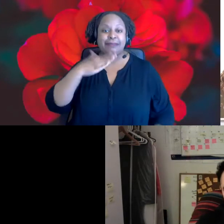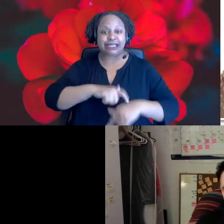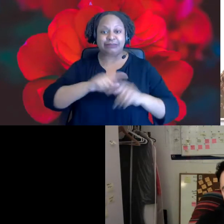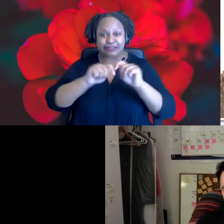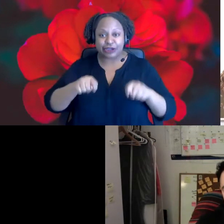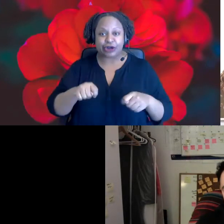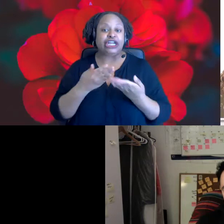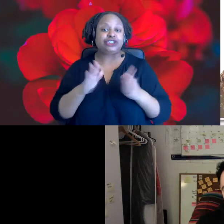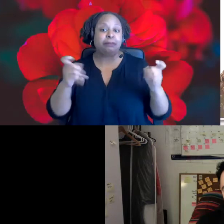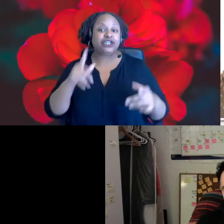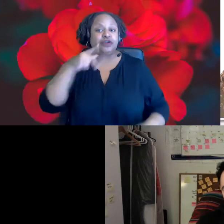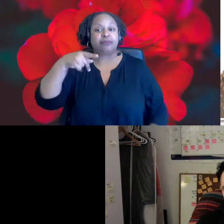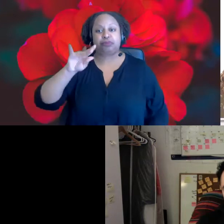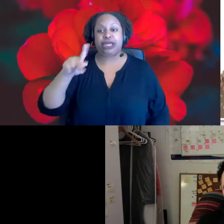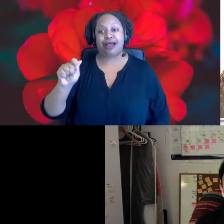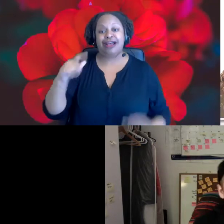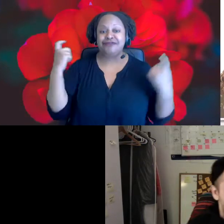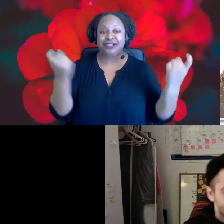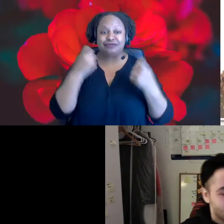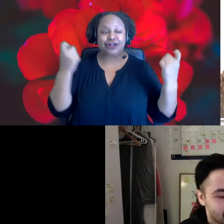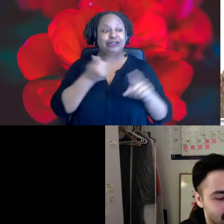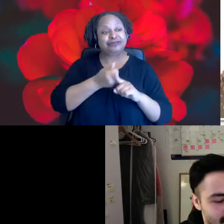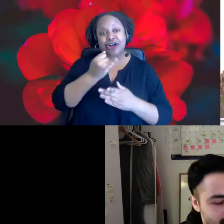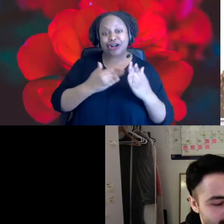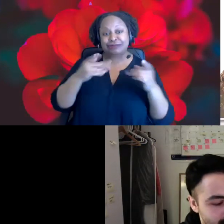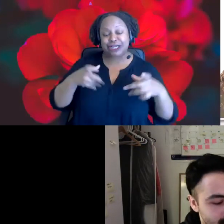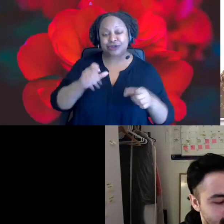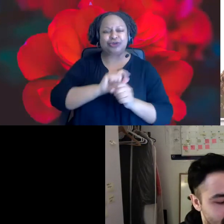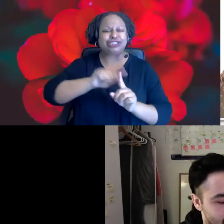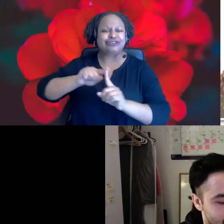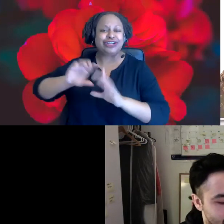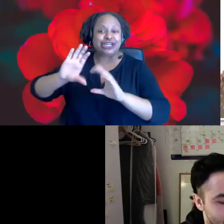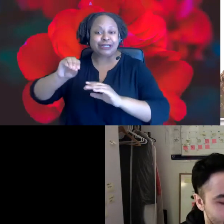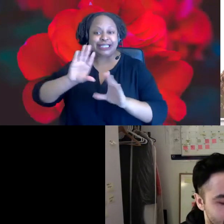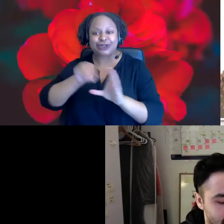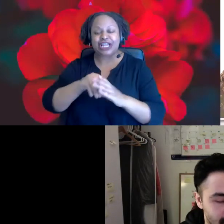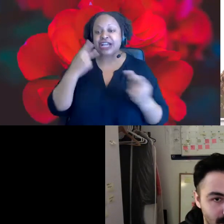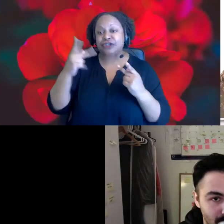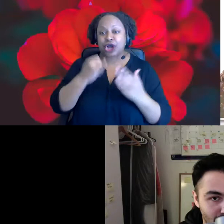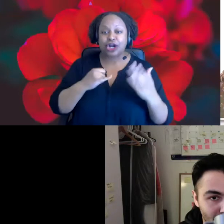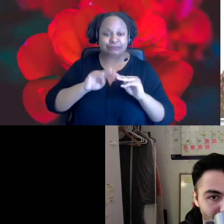Paprika Festival. As an arts manager, Daniel has worked with various companies, including Visual Arts Mississauga,